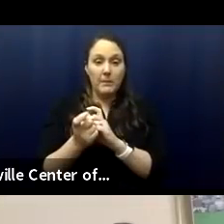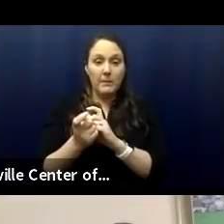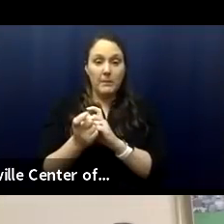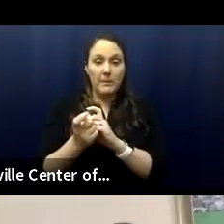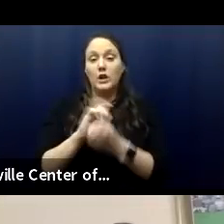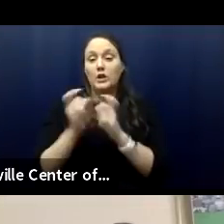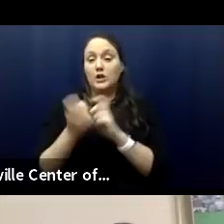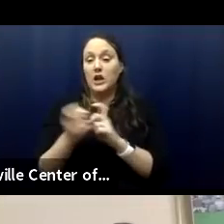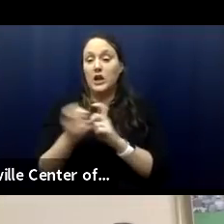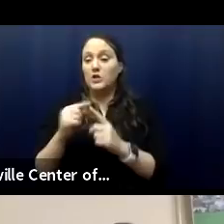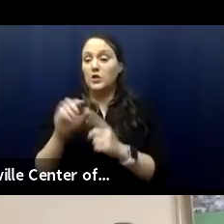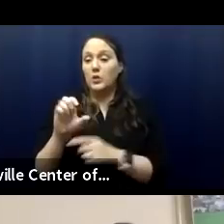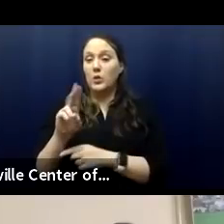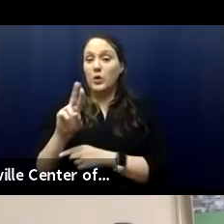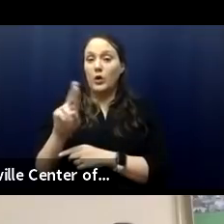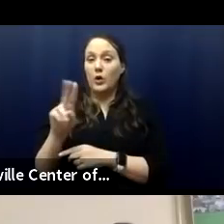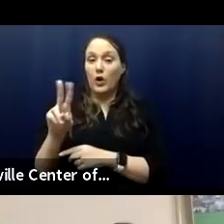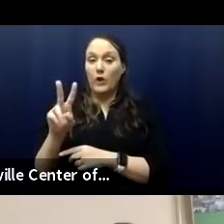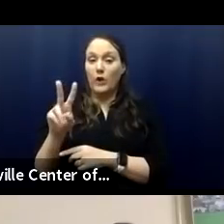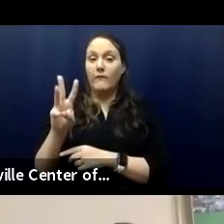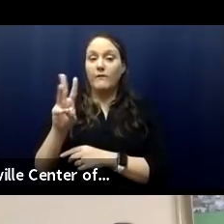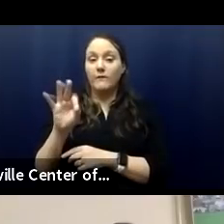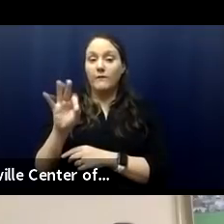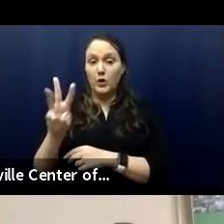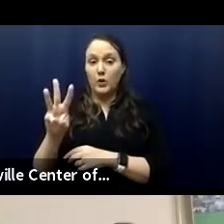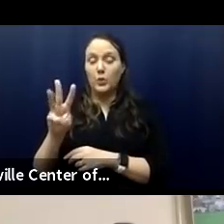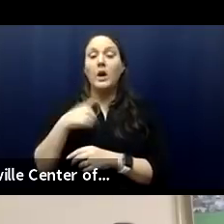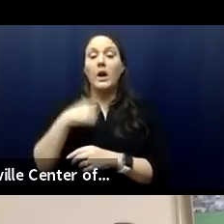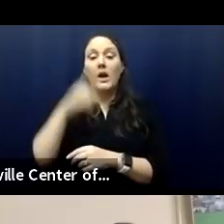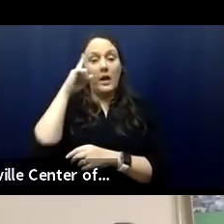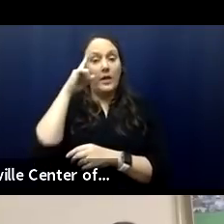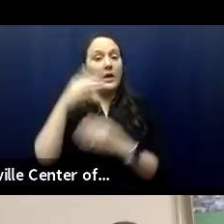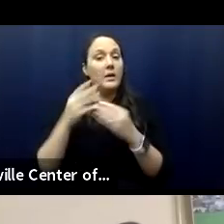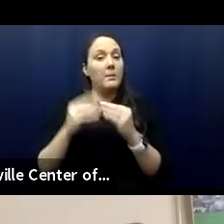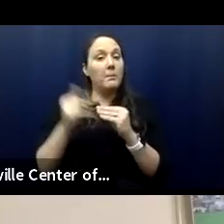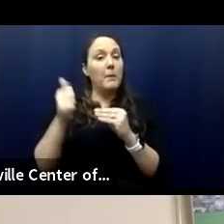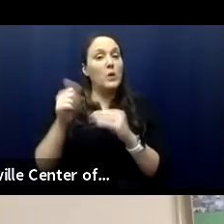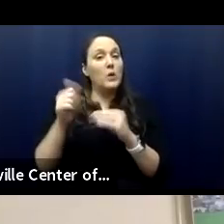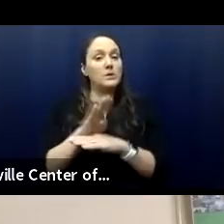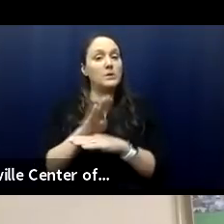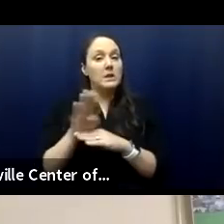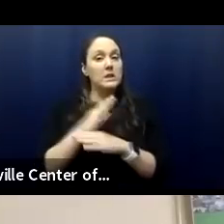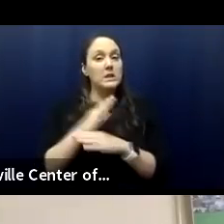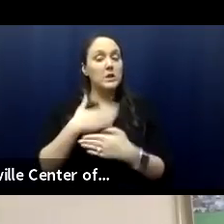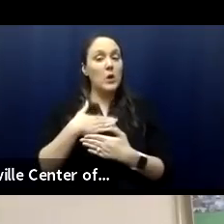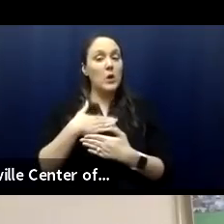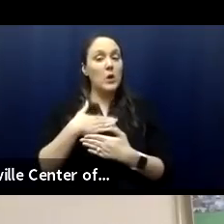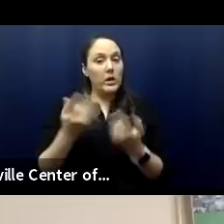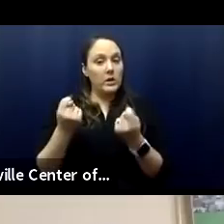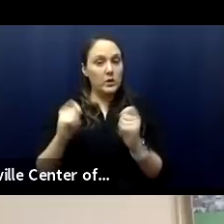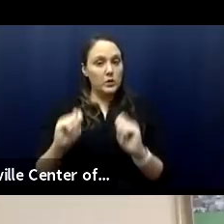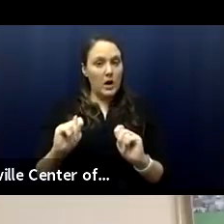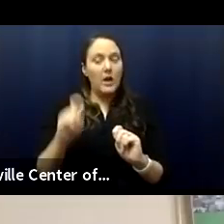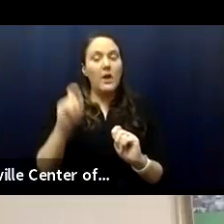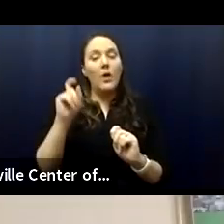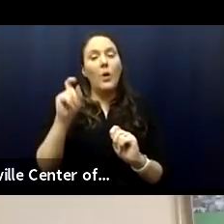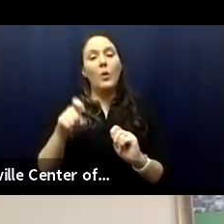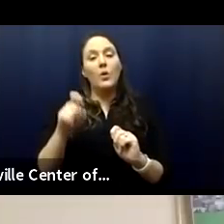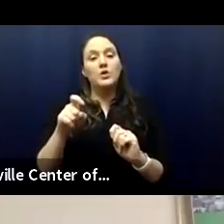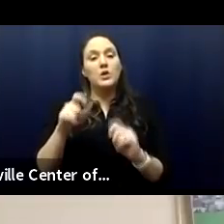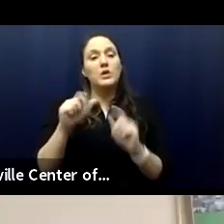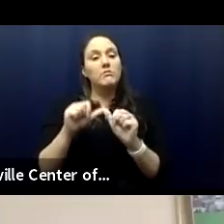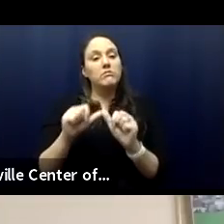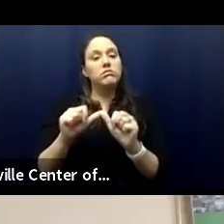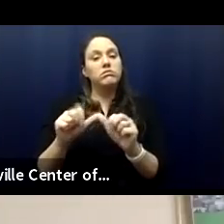think most of those business owners are willing to give that a try. It will be something that we should keep looking at and evaluating on